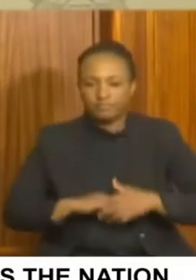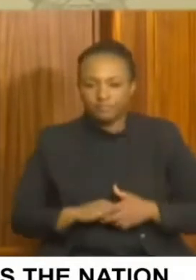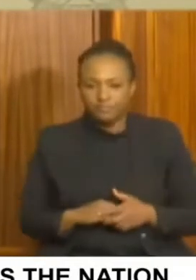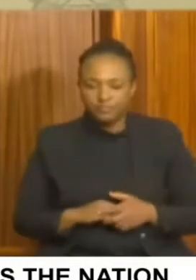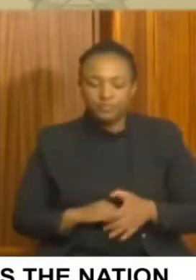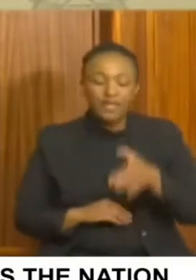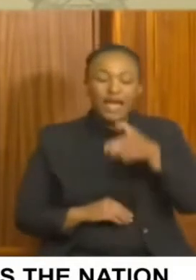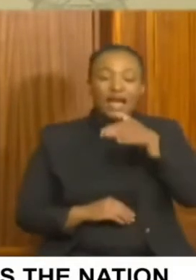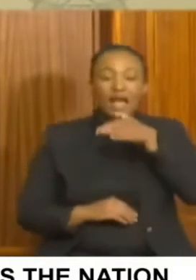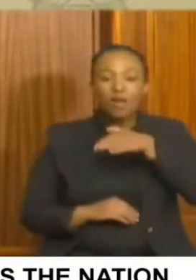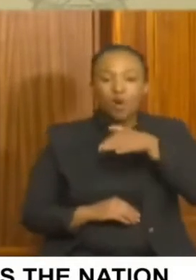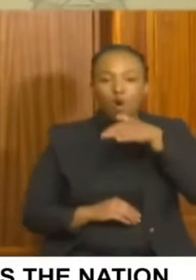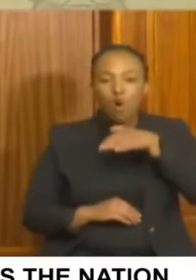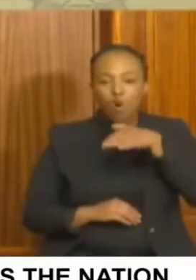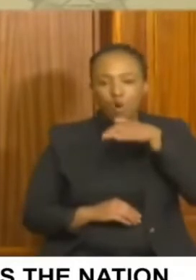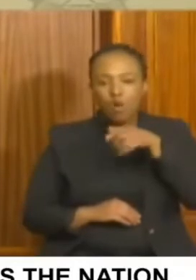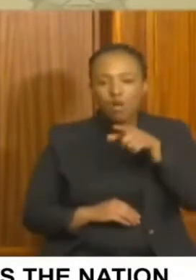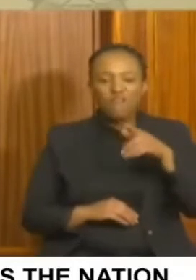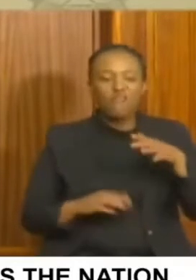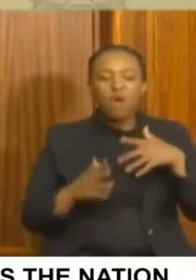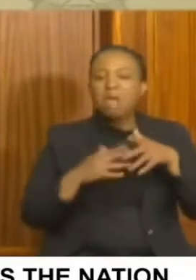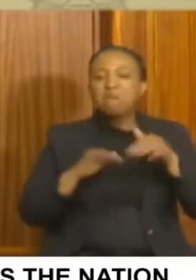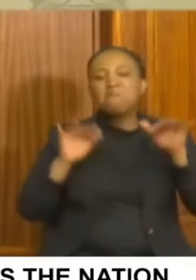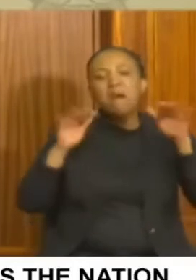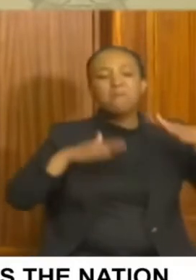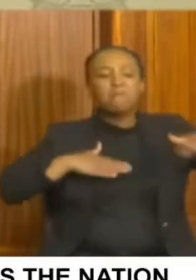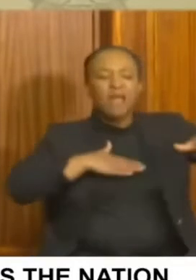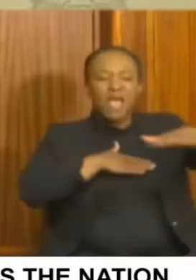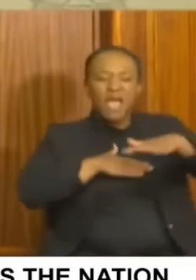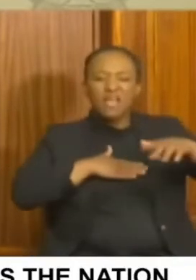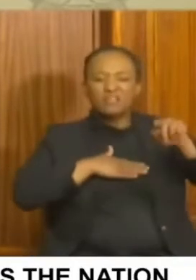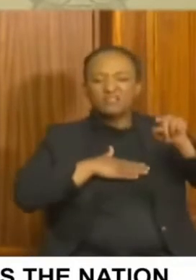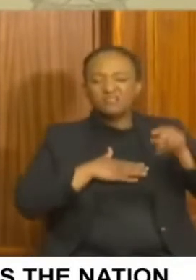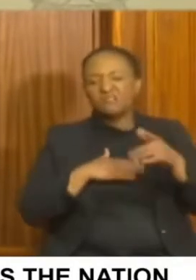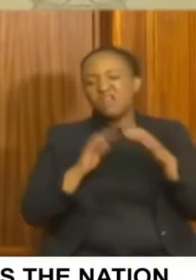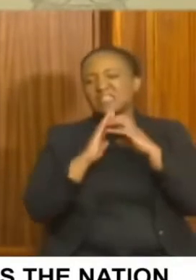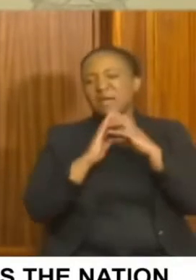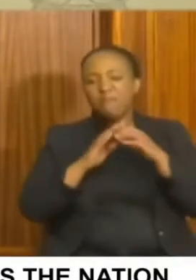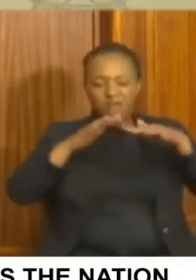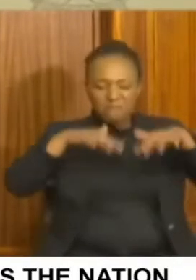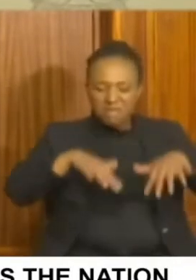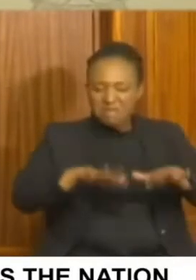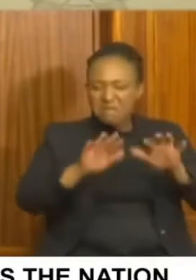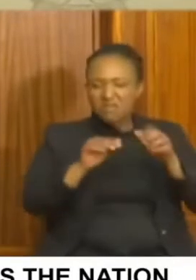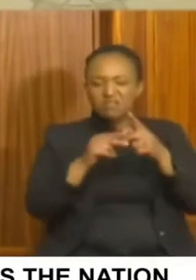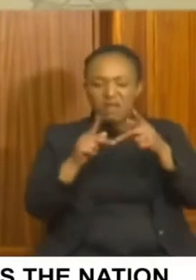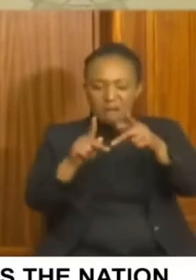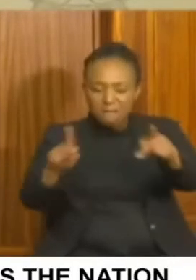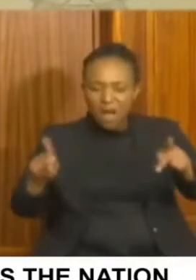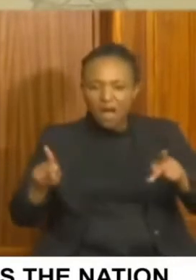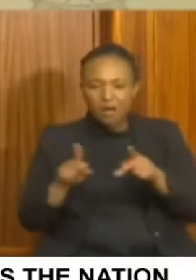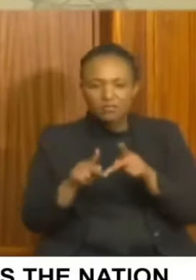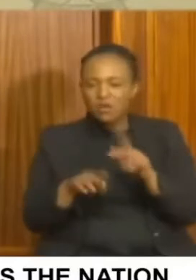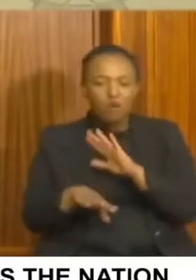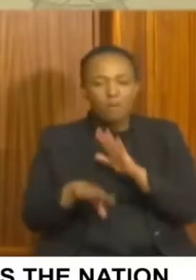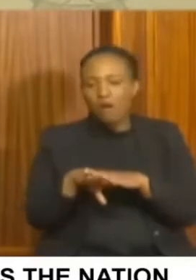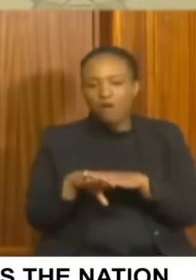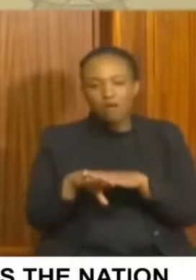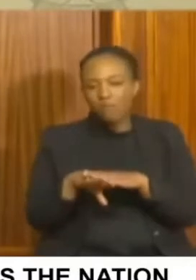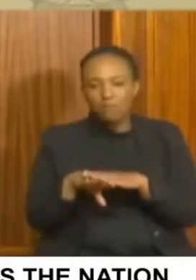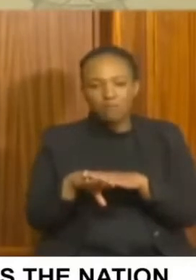Alcohol consumption in all public spaces such as beaches and parks is strictly